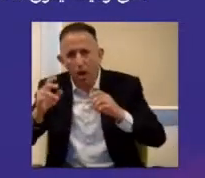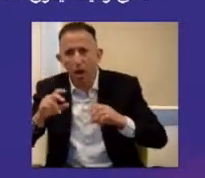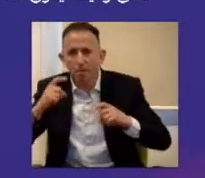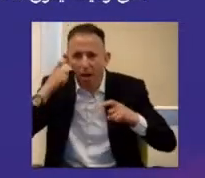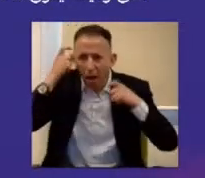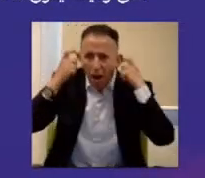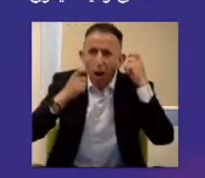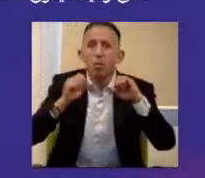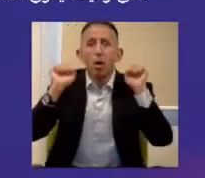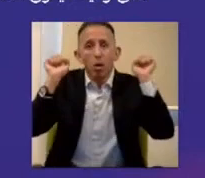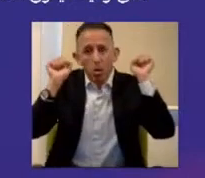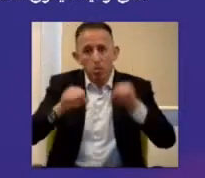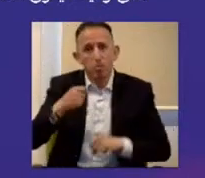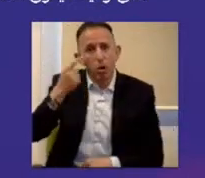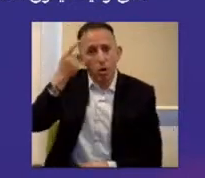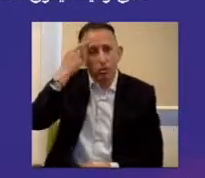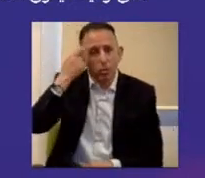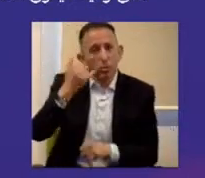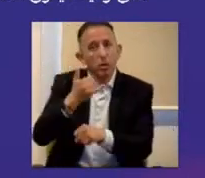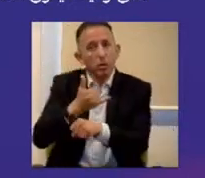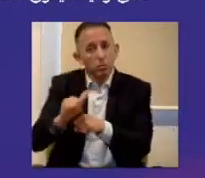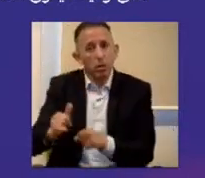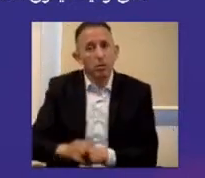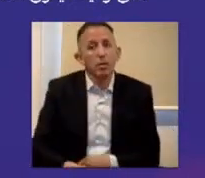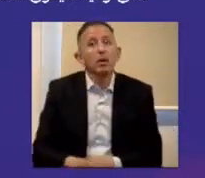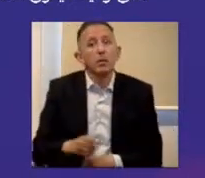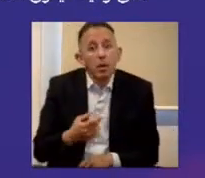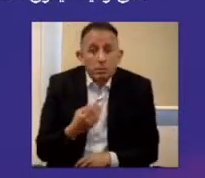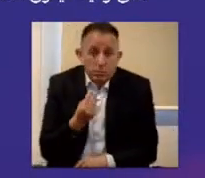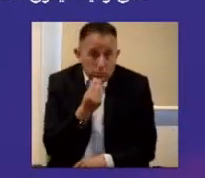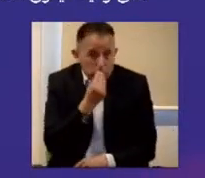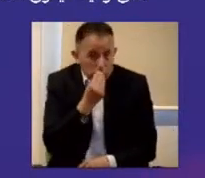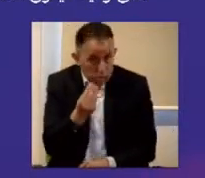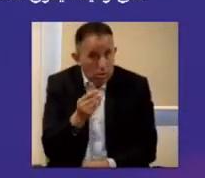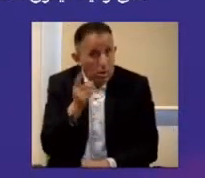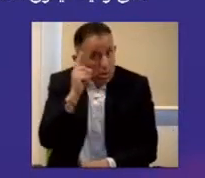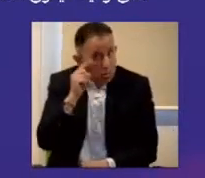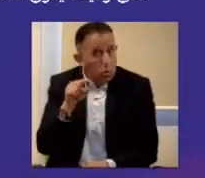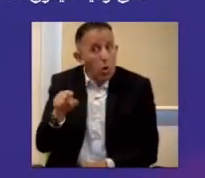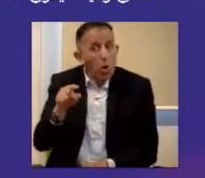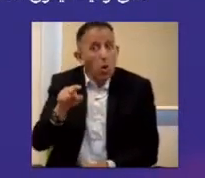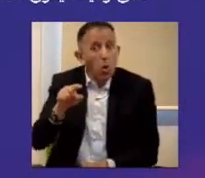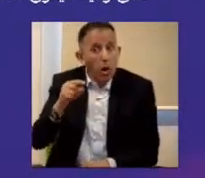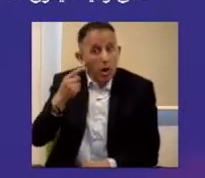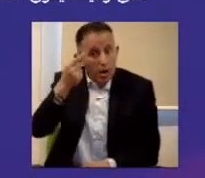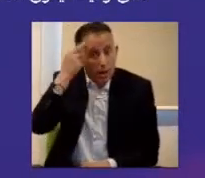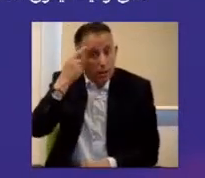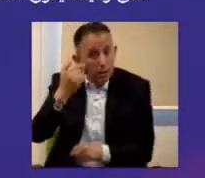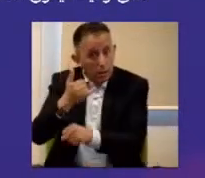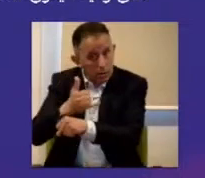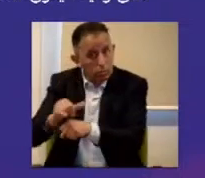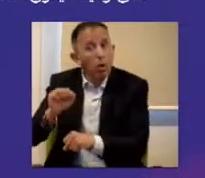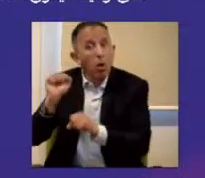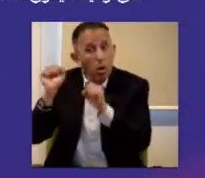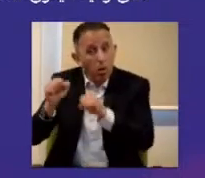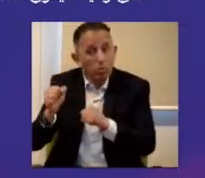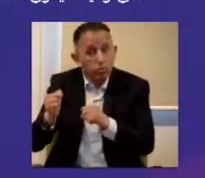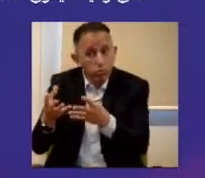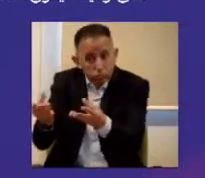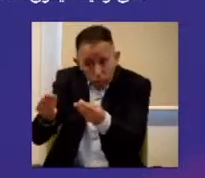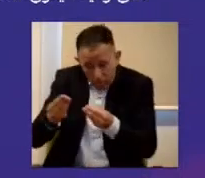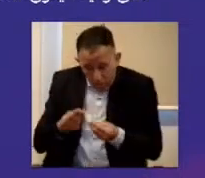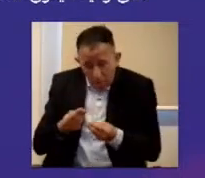smart educating systems that is not capable of reasoning, of interacting, of